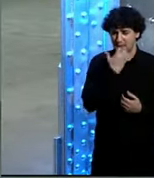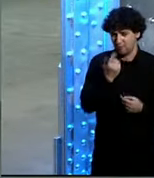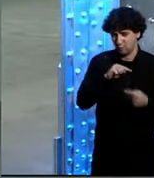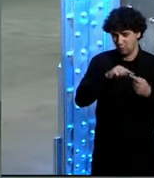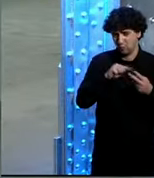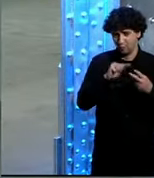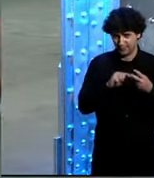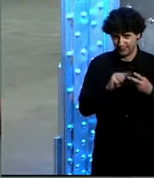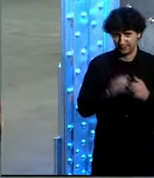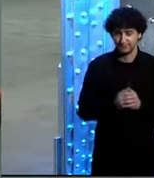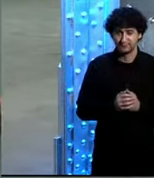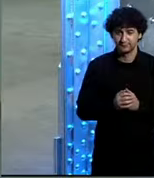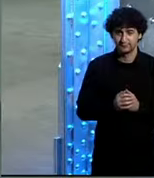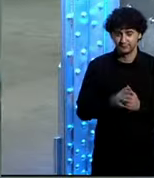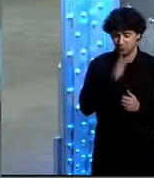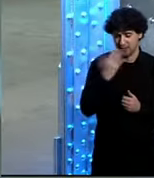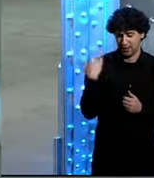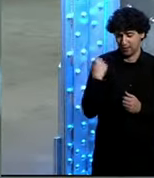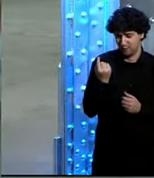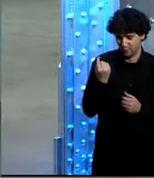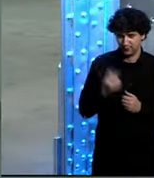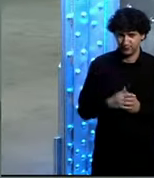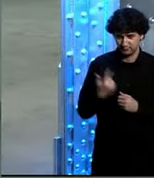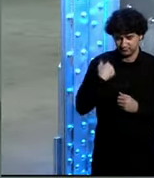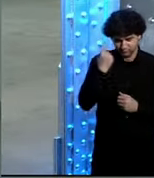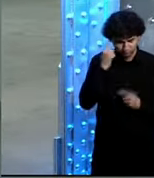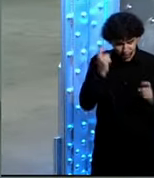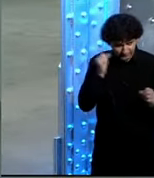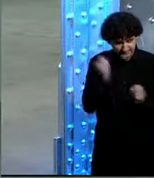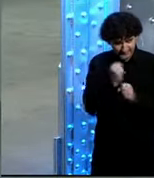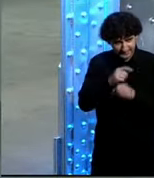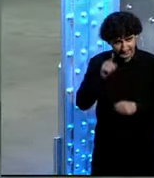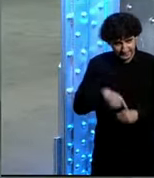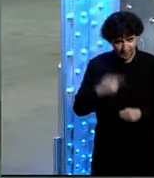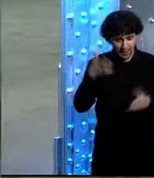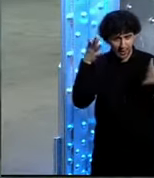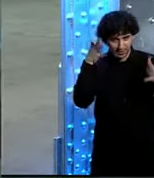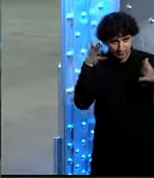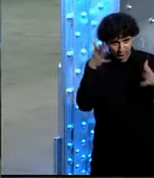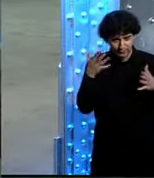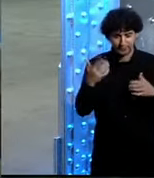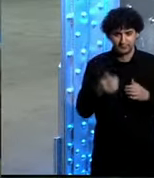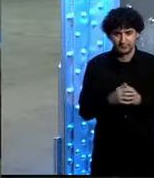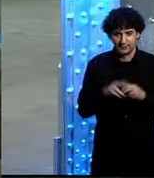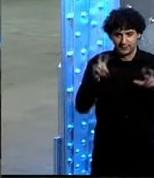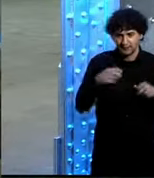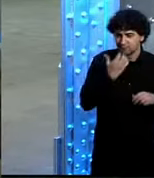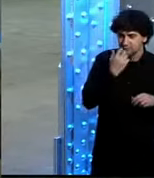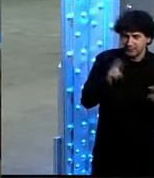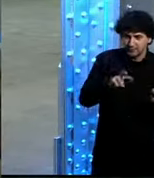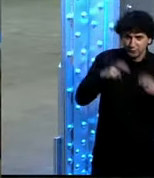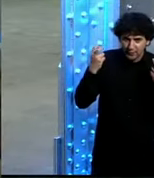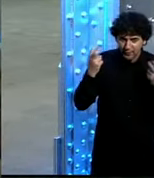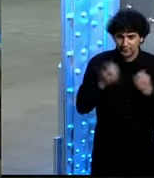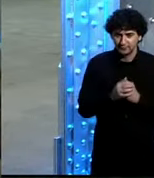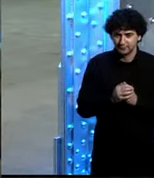And I want to show you some examples, some very recent examples we've worked with